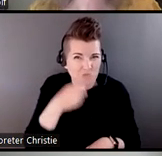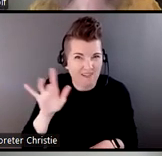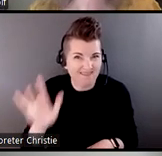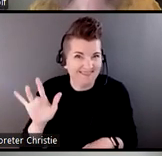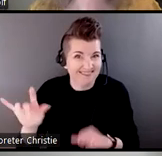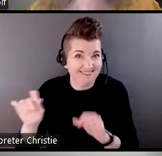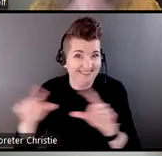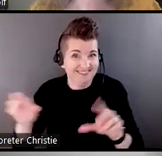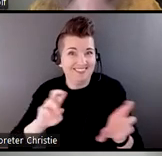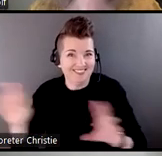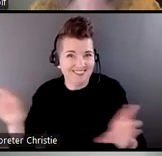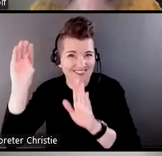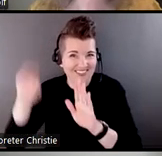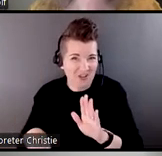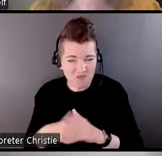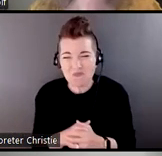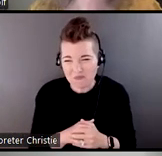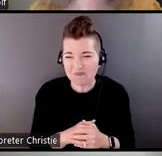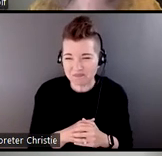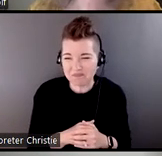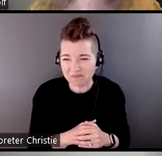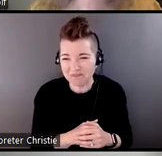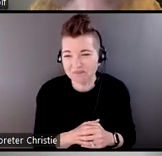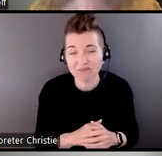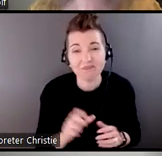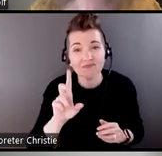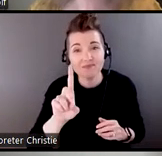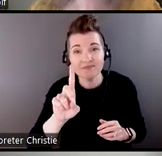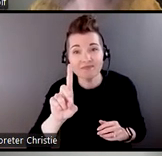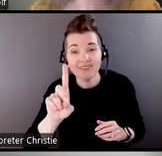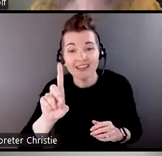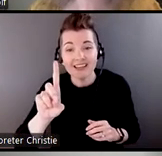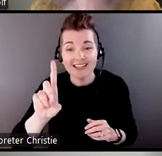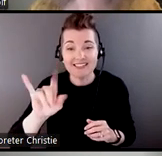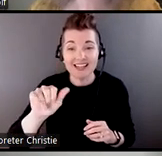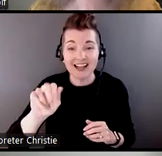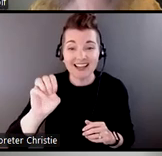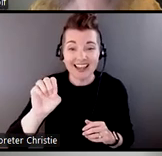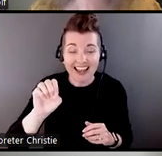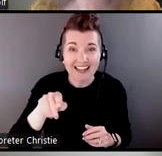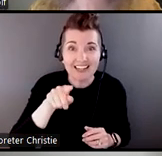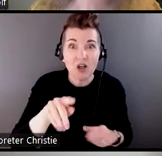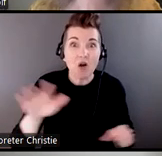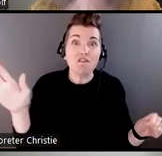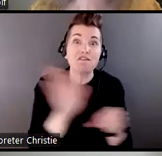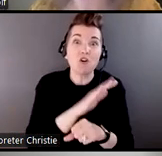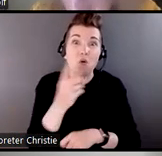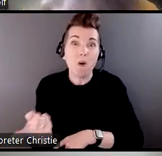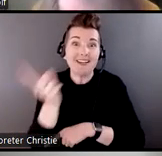that out. And Diane, you did a one-day workshop in an hour and a